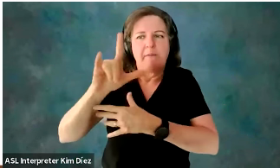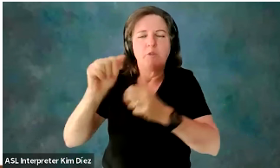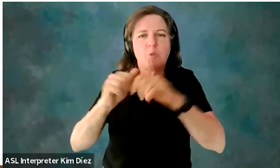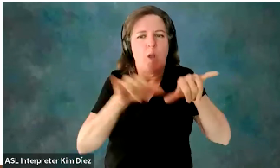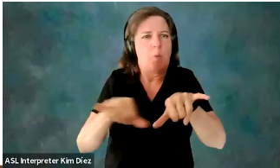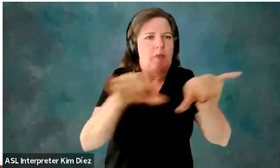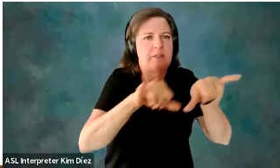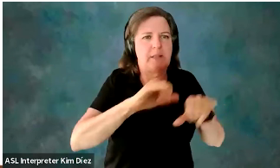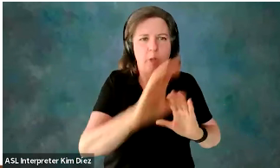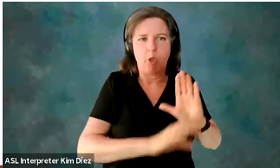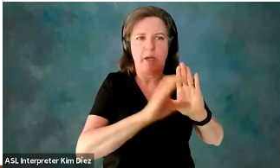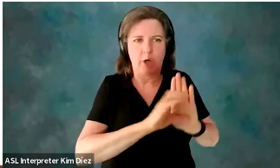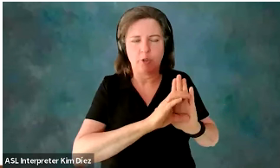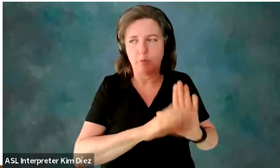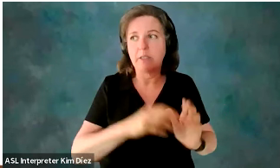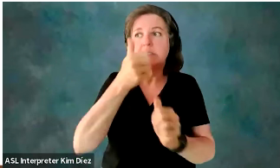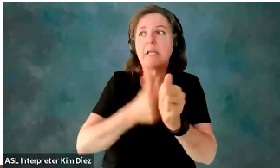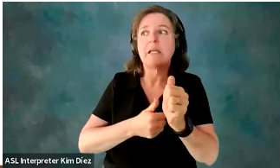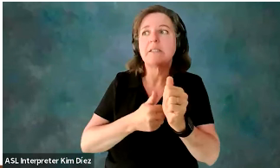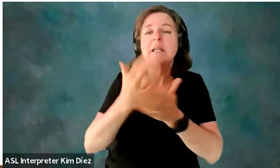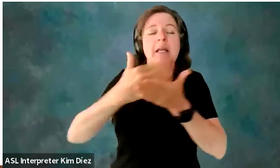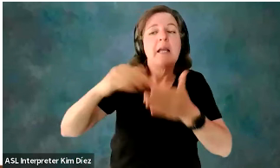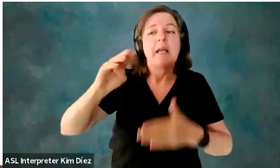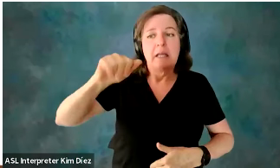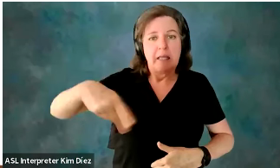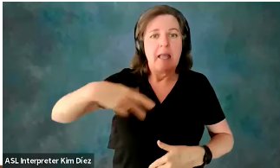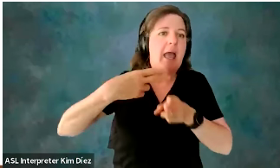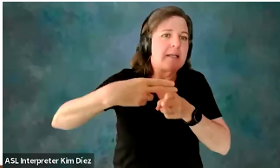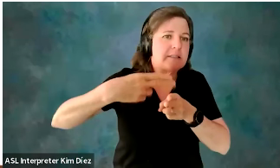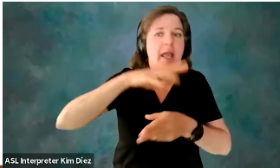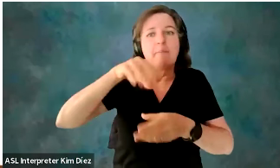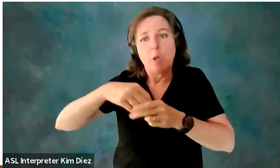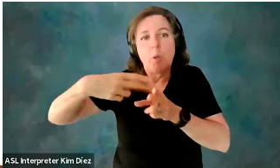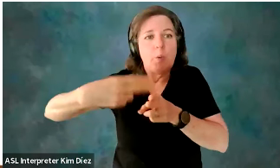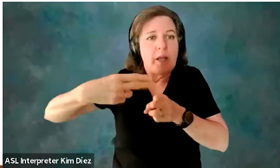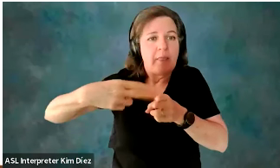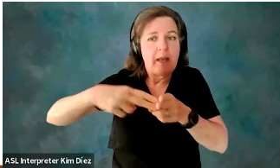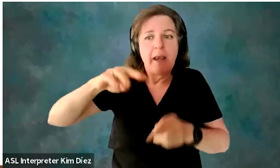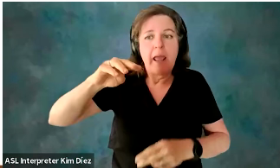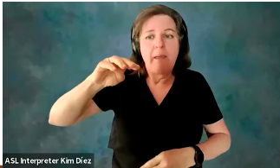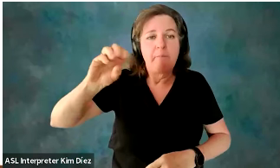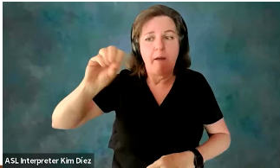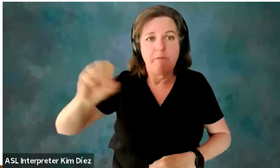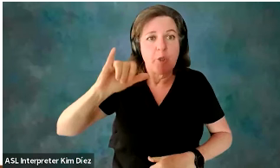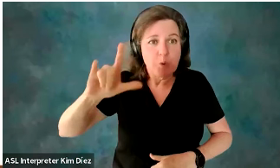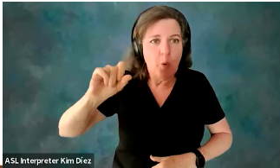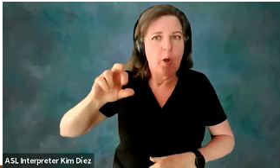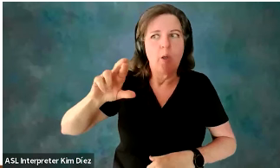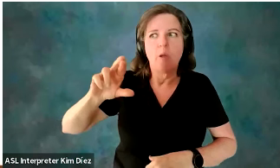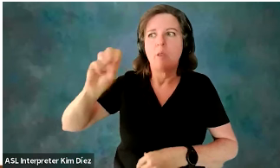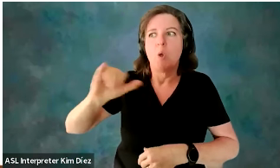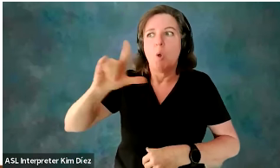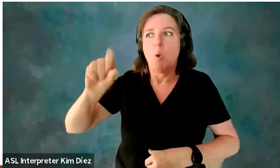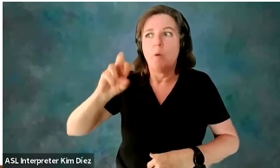different characteristics. Each map unit has unique symbol and name, and the main component,